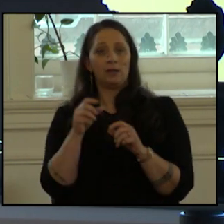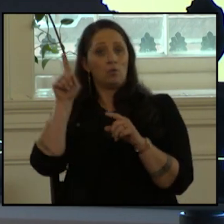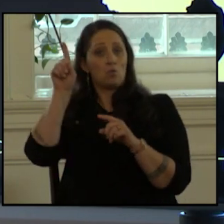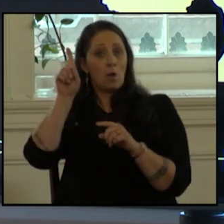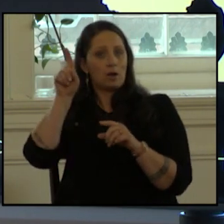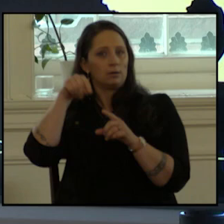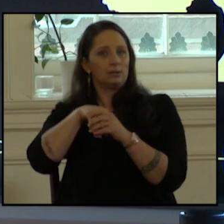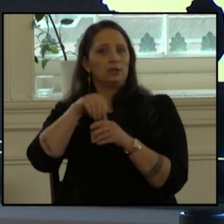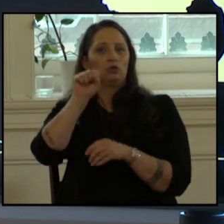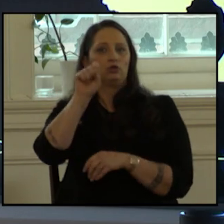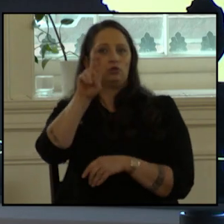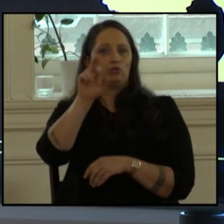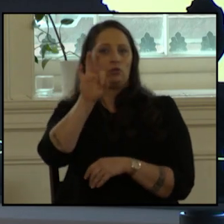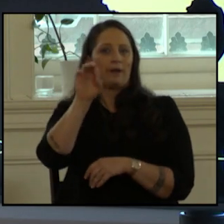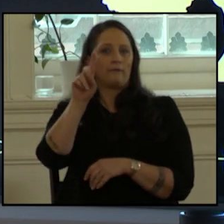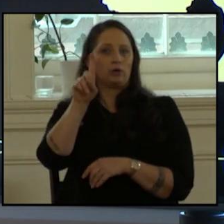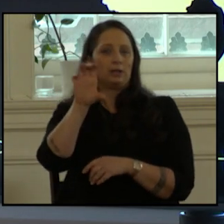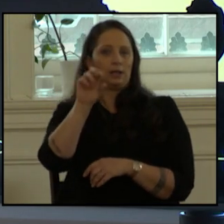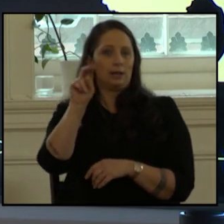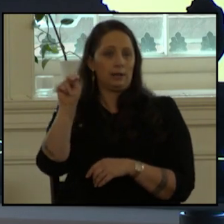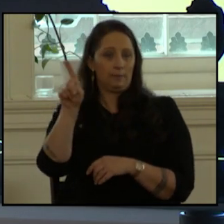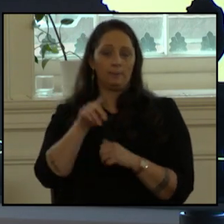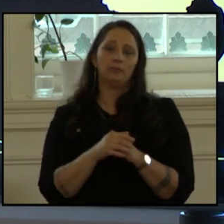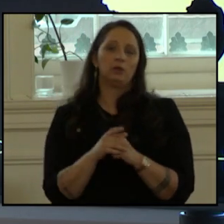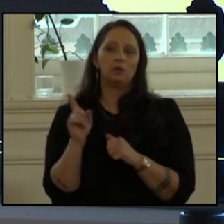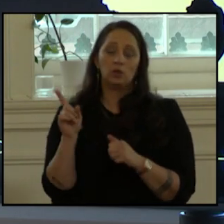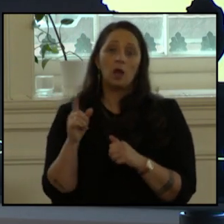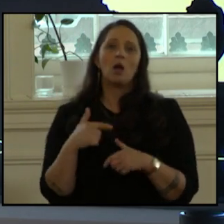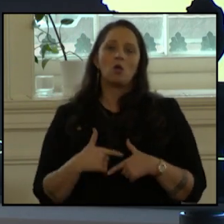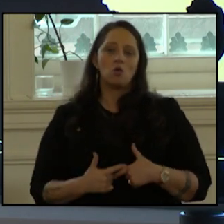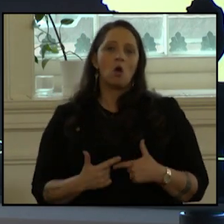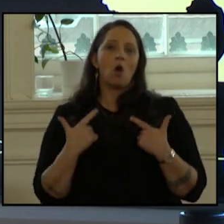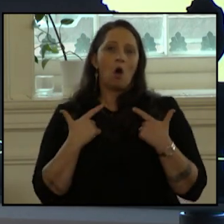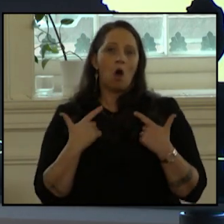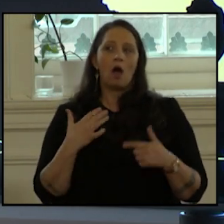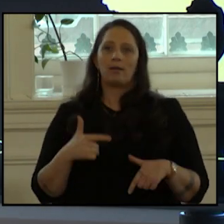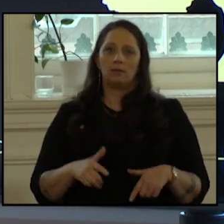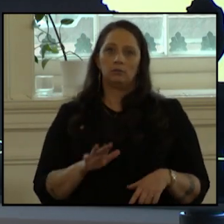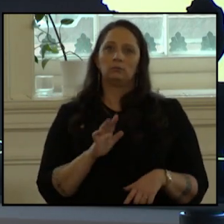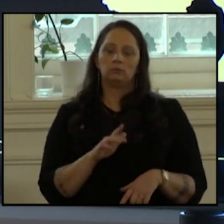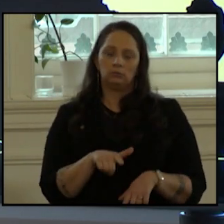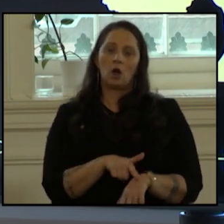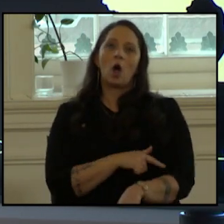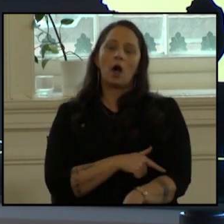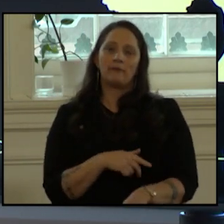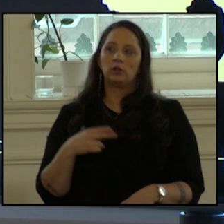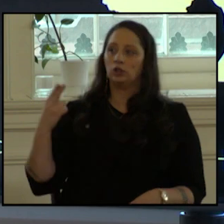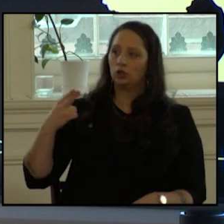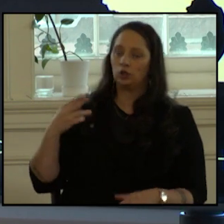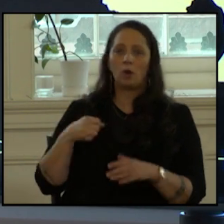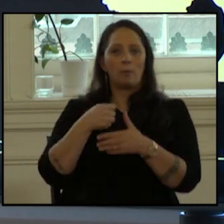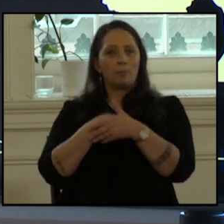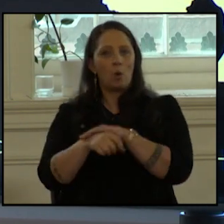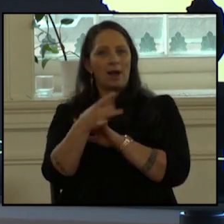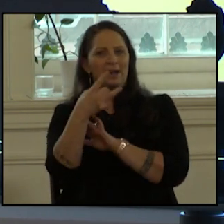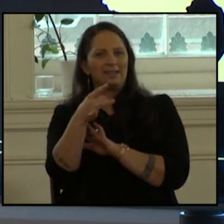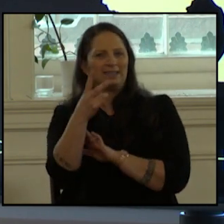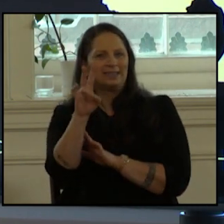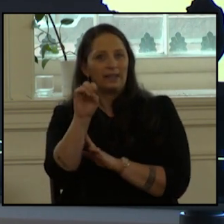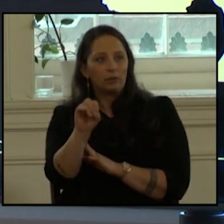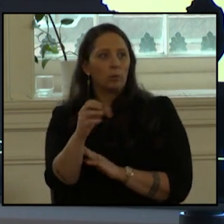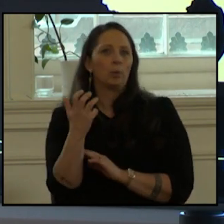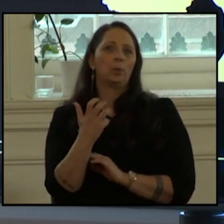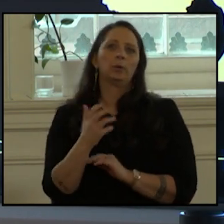Connecticut. She had a long life, a long history, born in 1870,